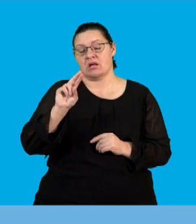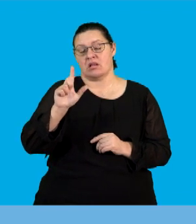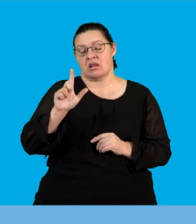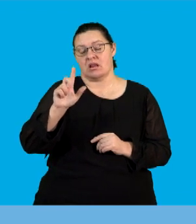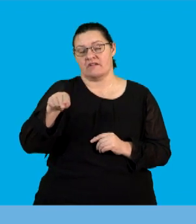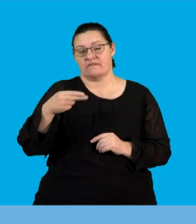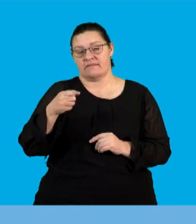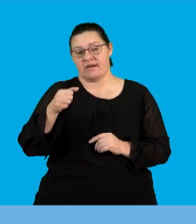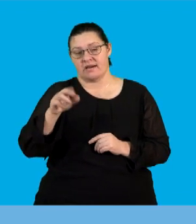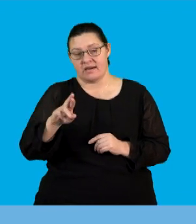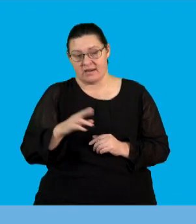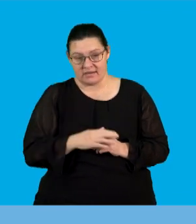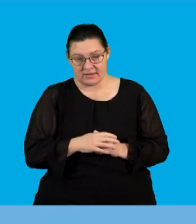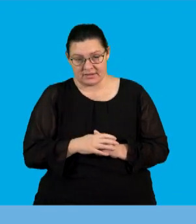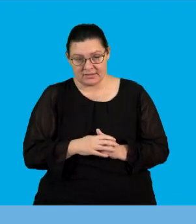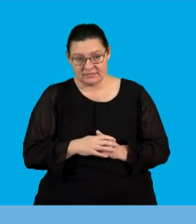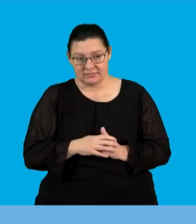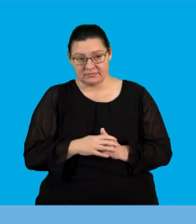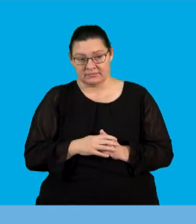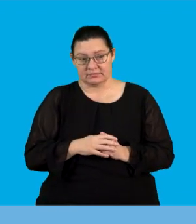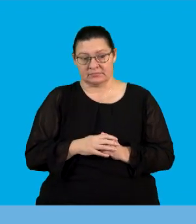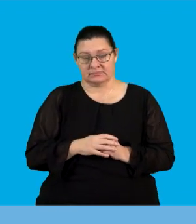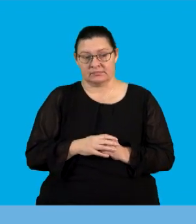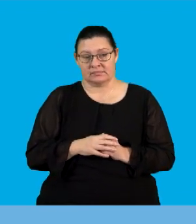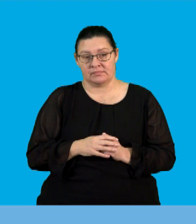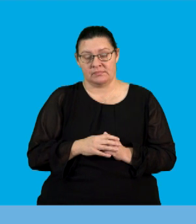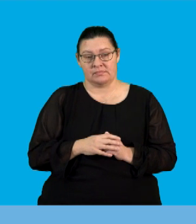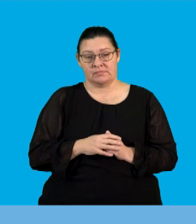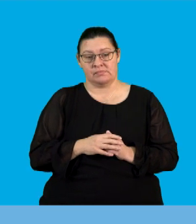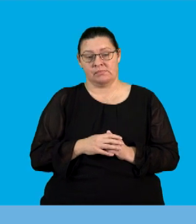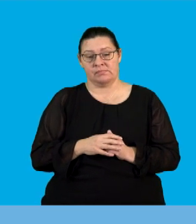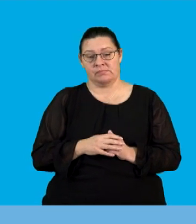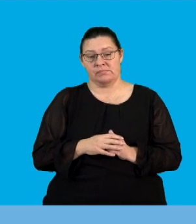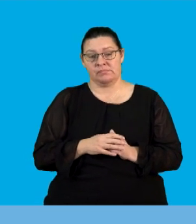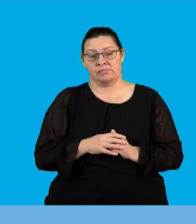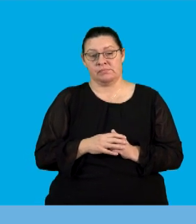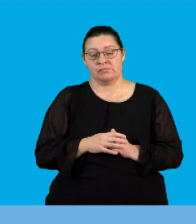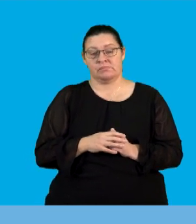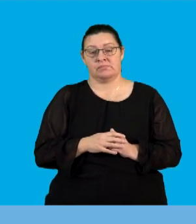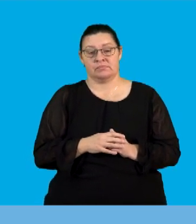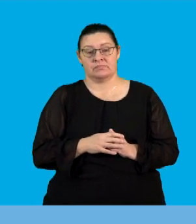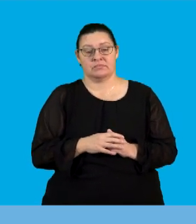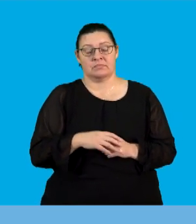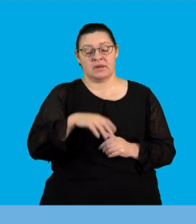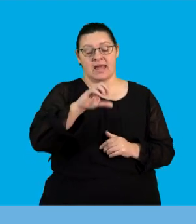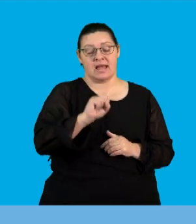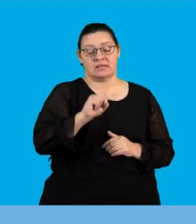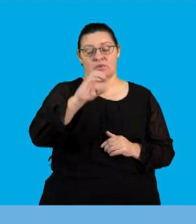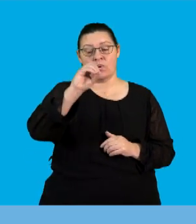found in group 16. So it forming a non-metal oxide, it is going to be